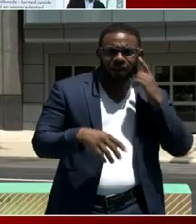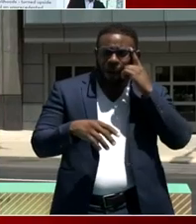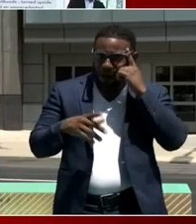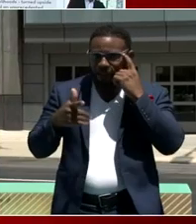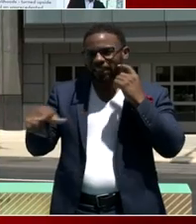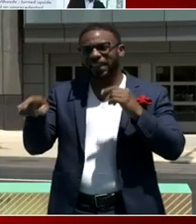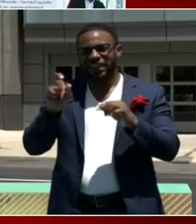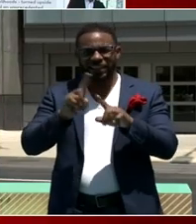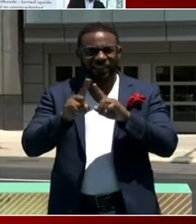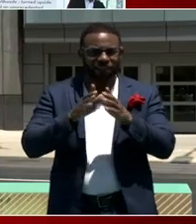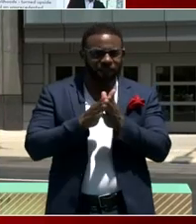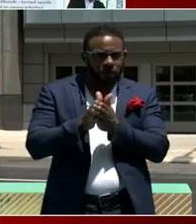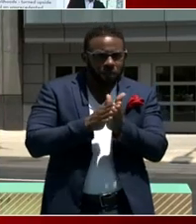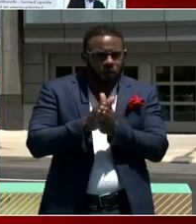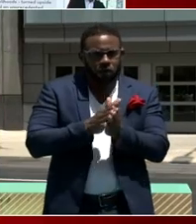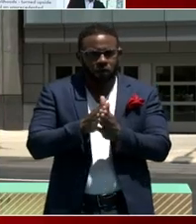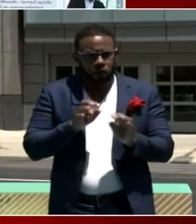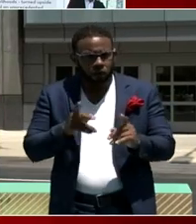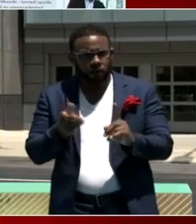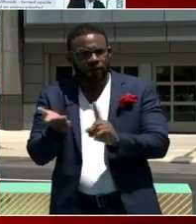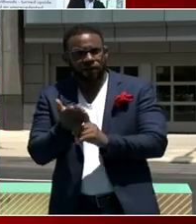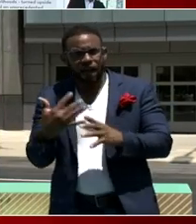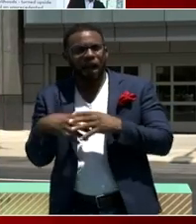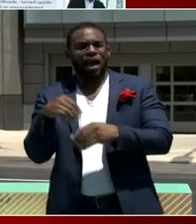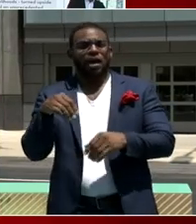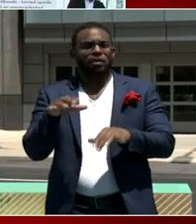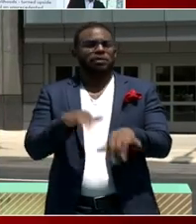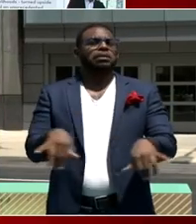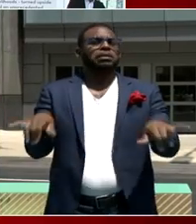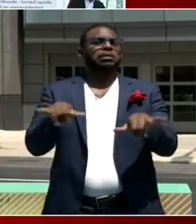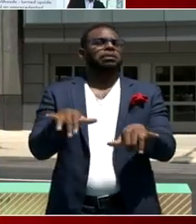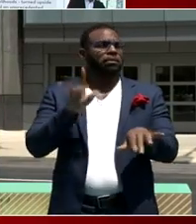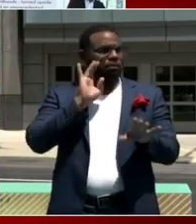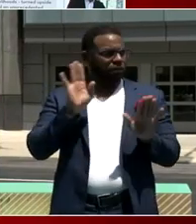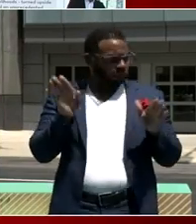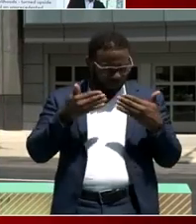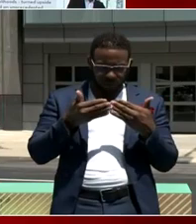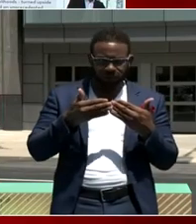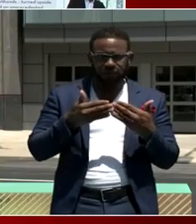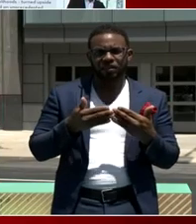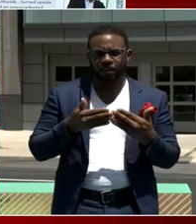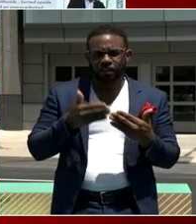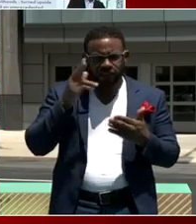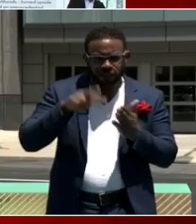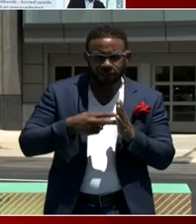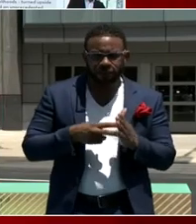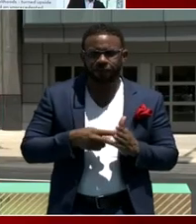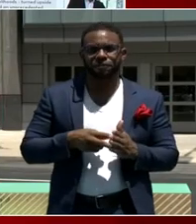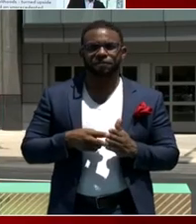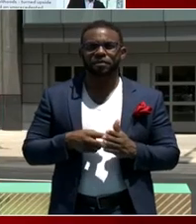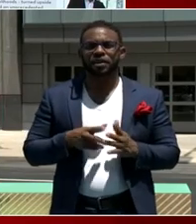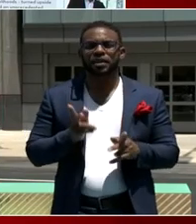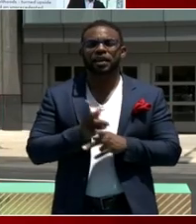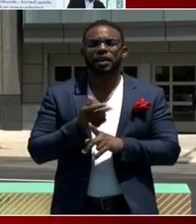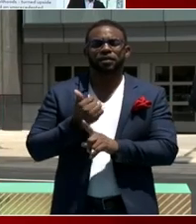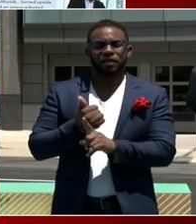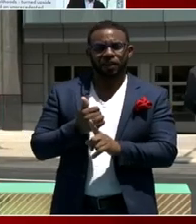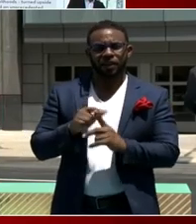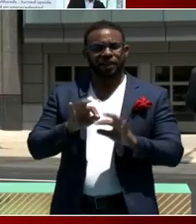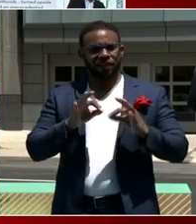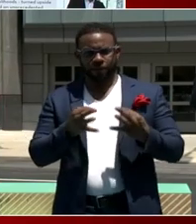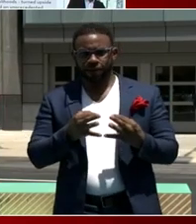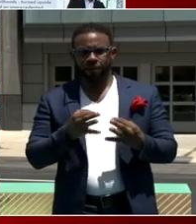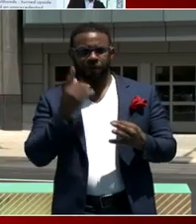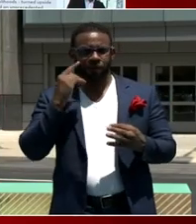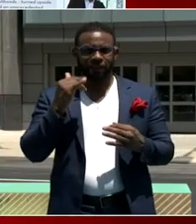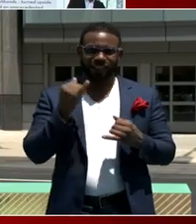they need different opportunities to get out of the kind of the groove that they formed to take care of themselves and their